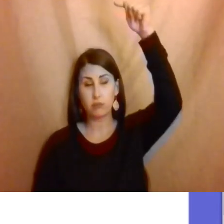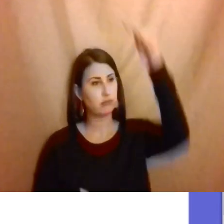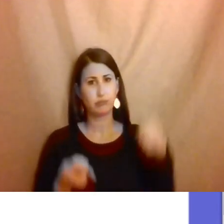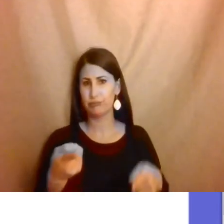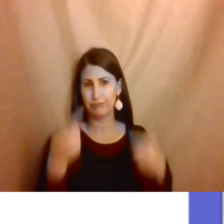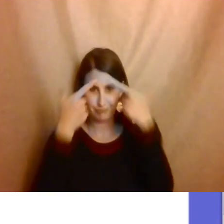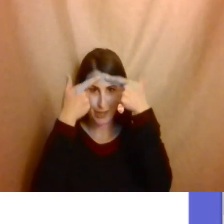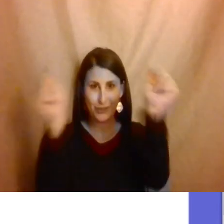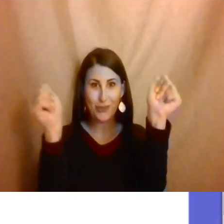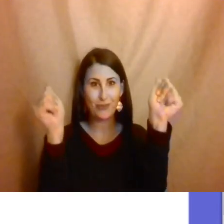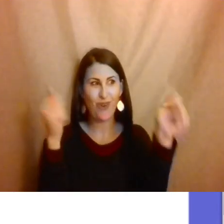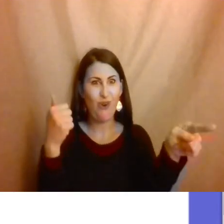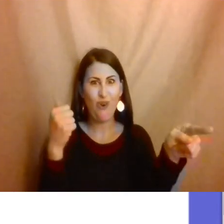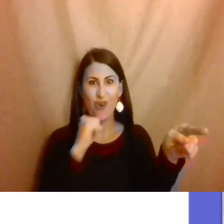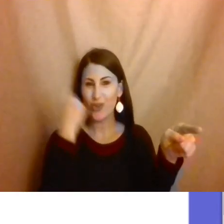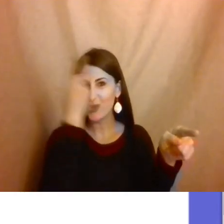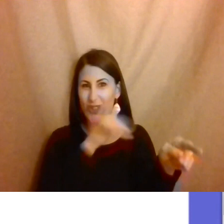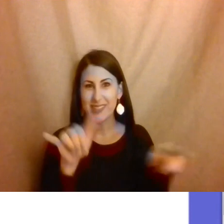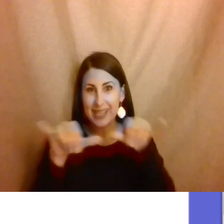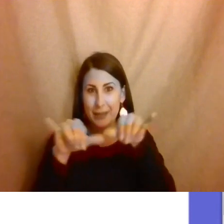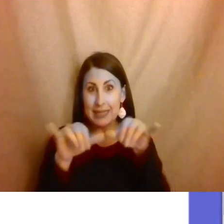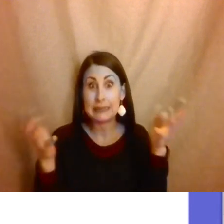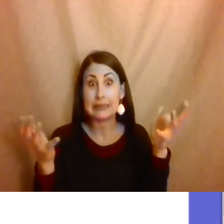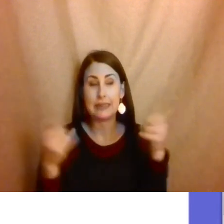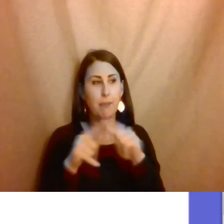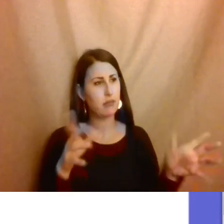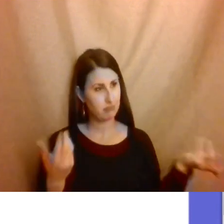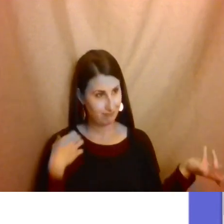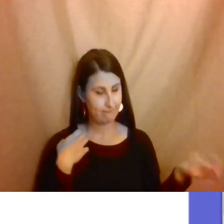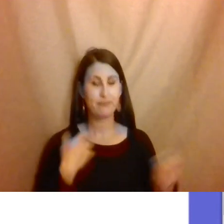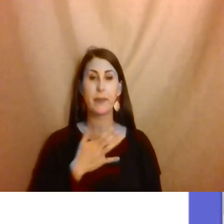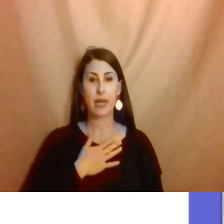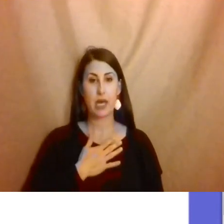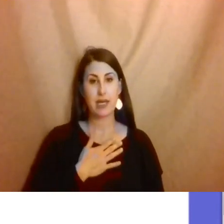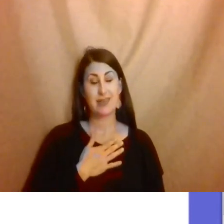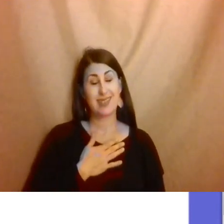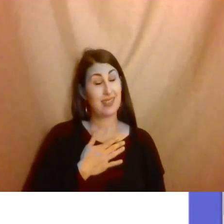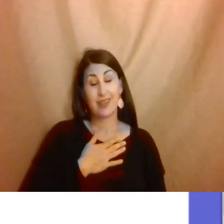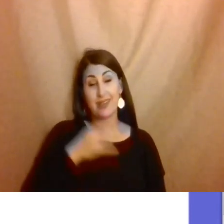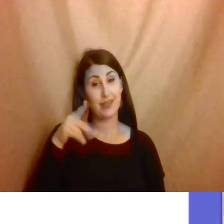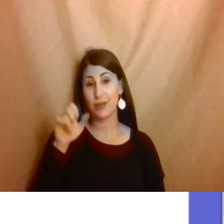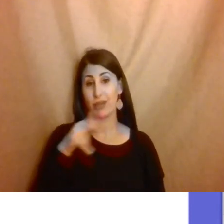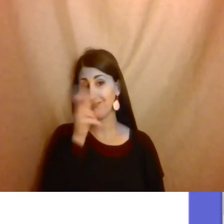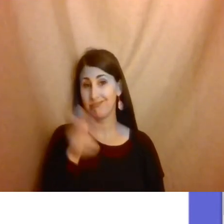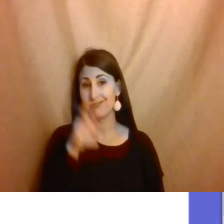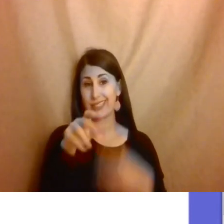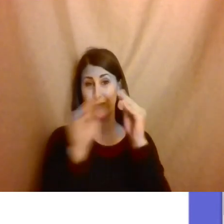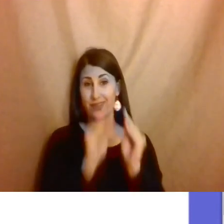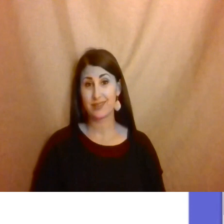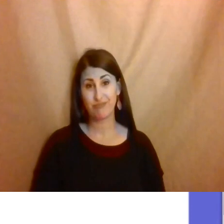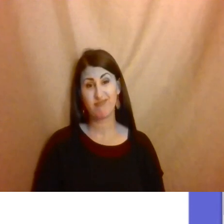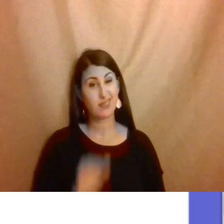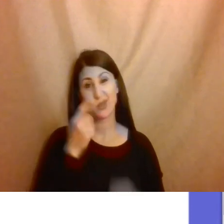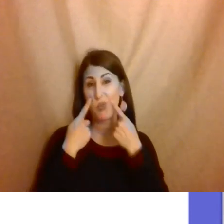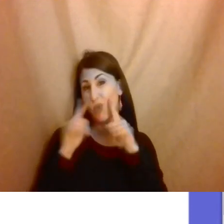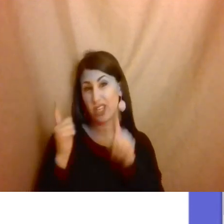those don't even look the same size, but again, my pen needs to be calibrated. So remember, they should be